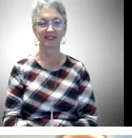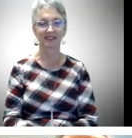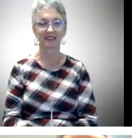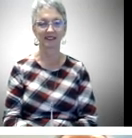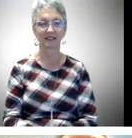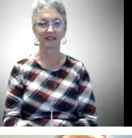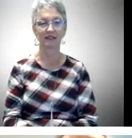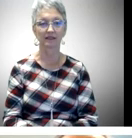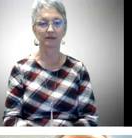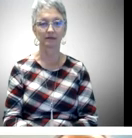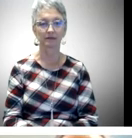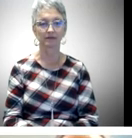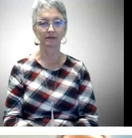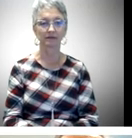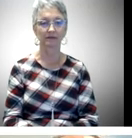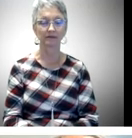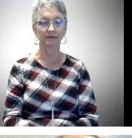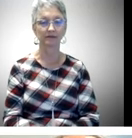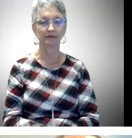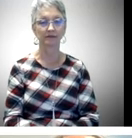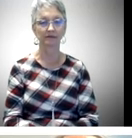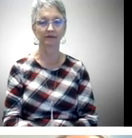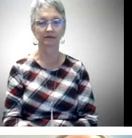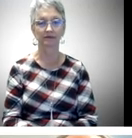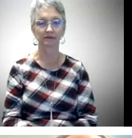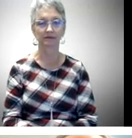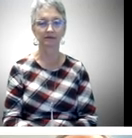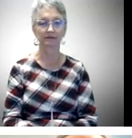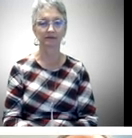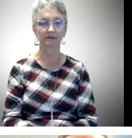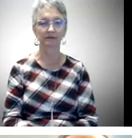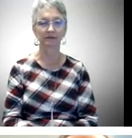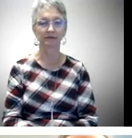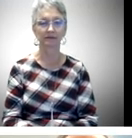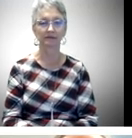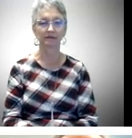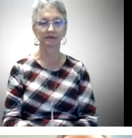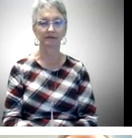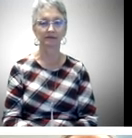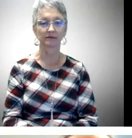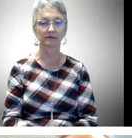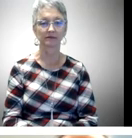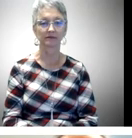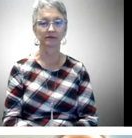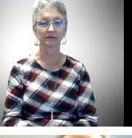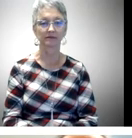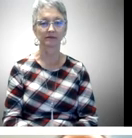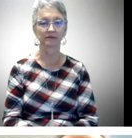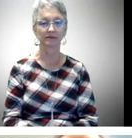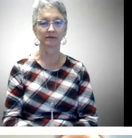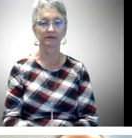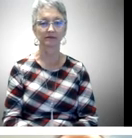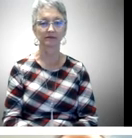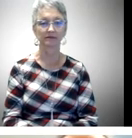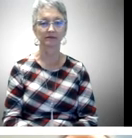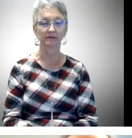as a piece of property or chattel. And I thought, and I was probably naive about this, I thought, well, none of this supported decision-making, all the